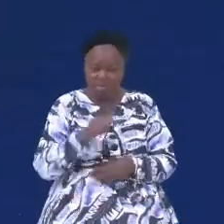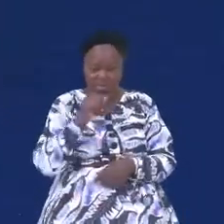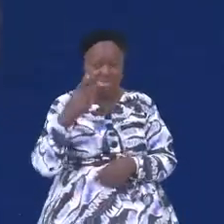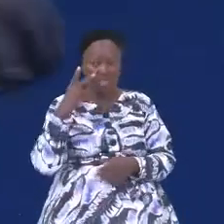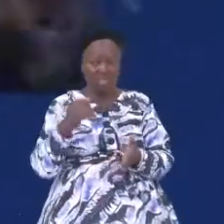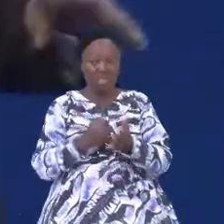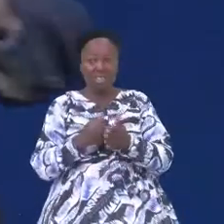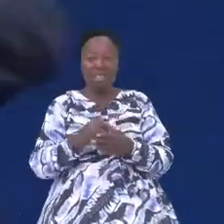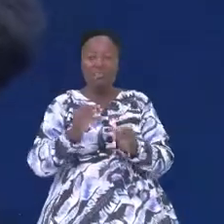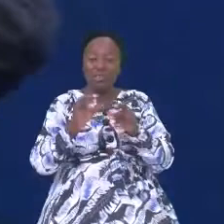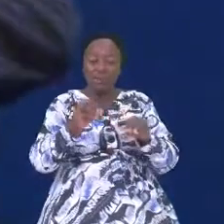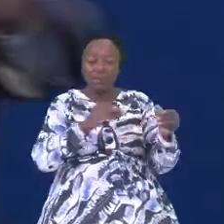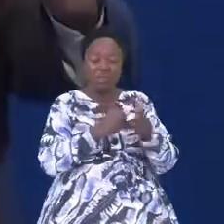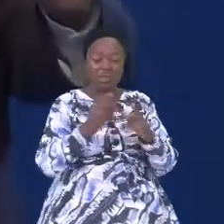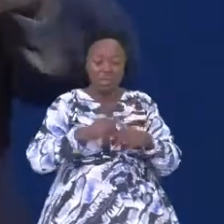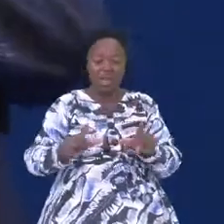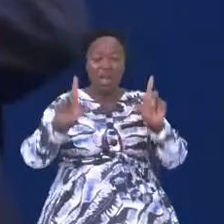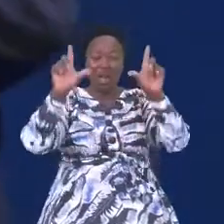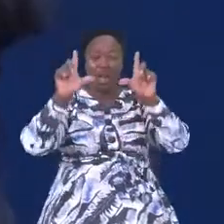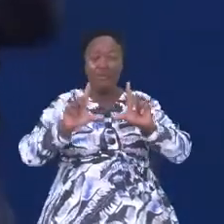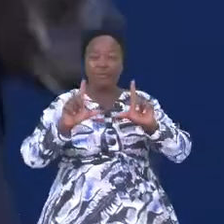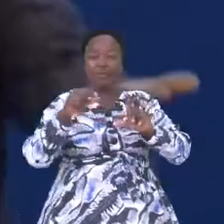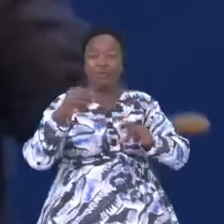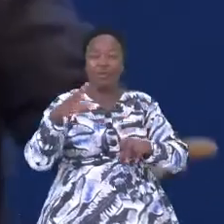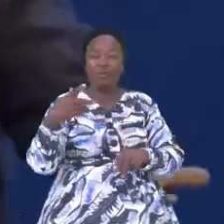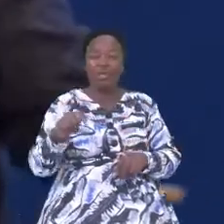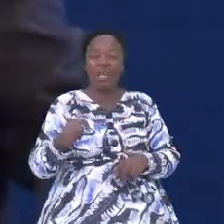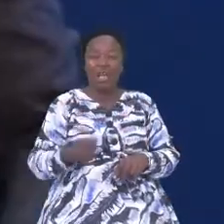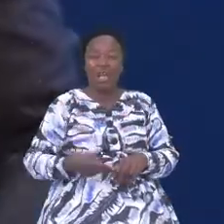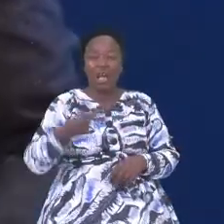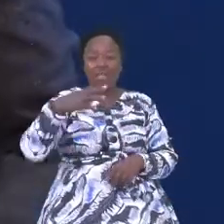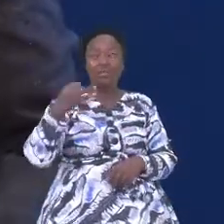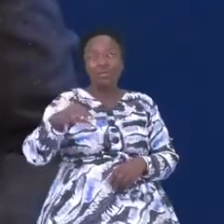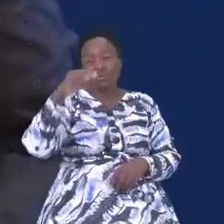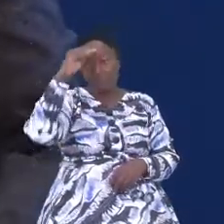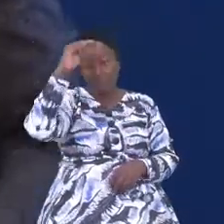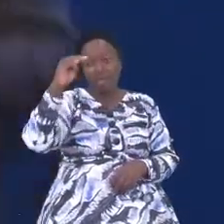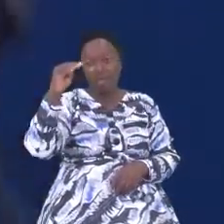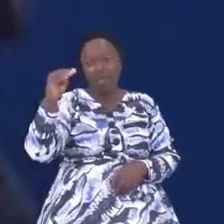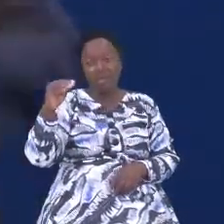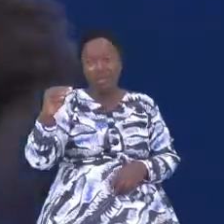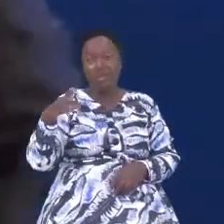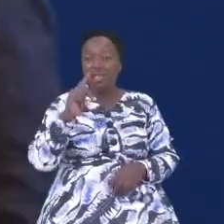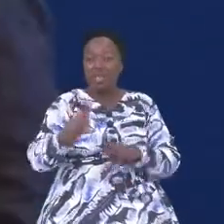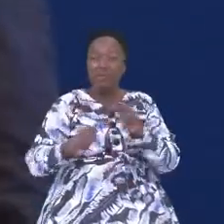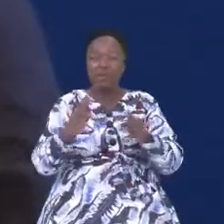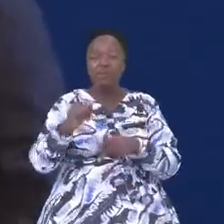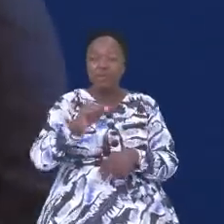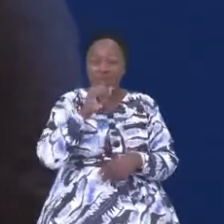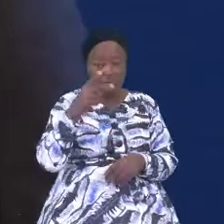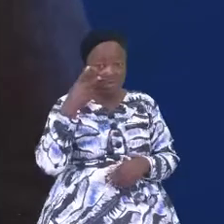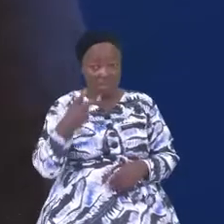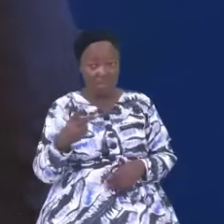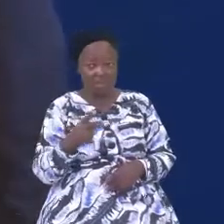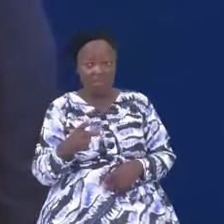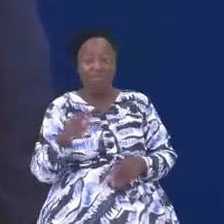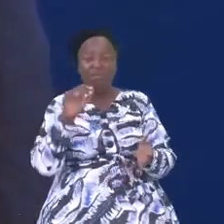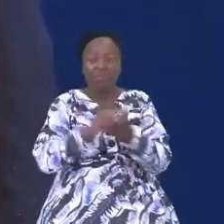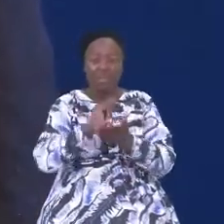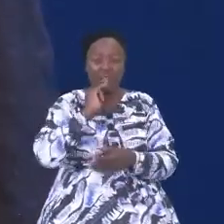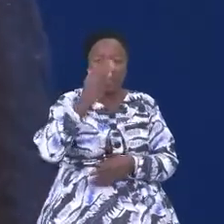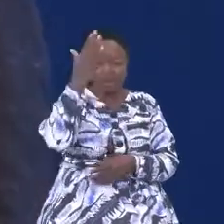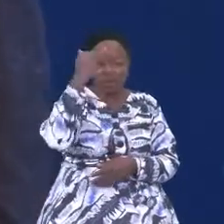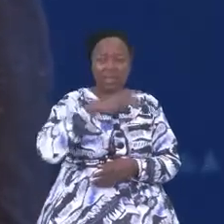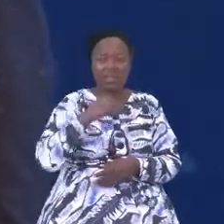at the height, at the level of the height of man, the people will not see. That's why